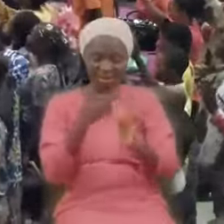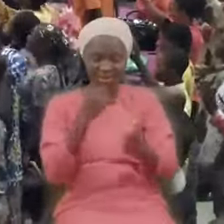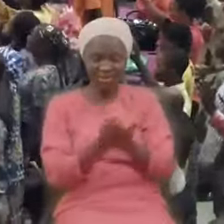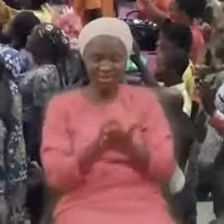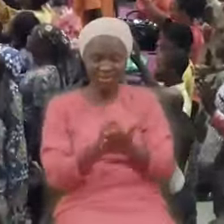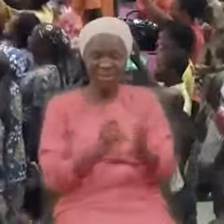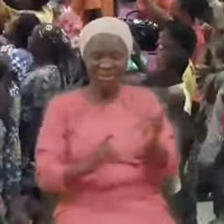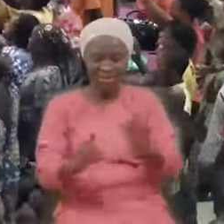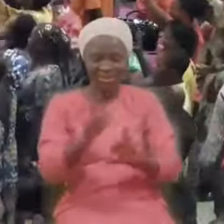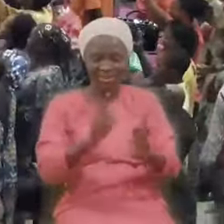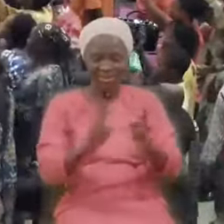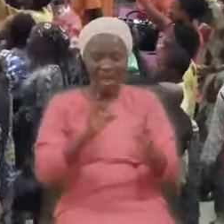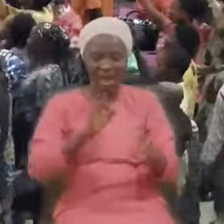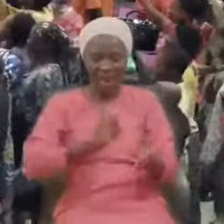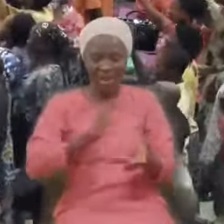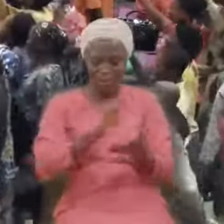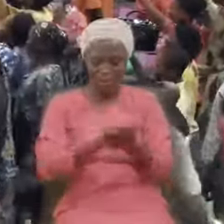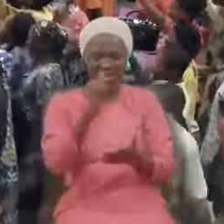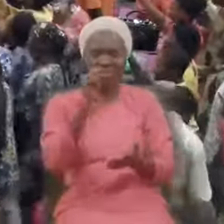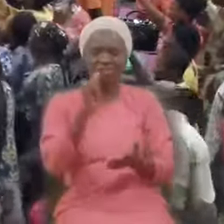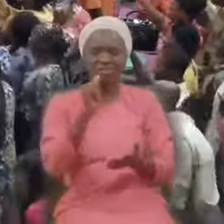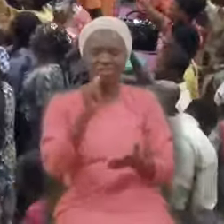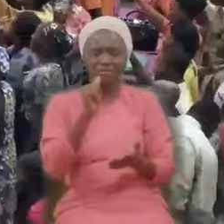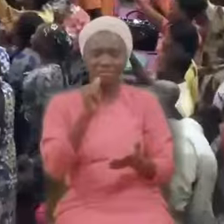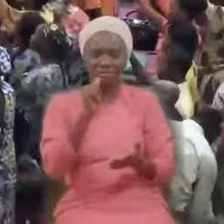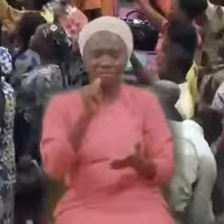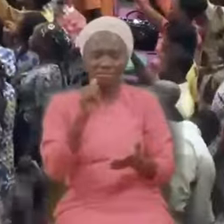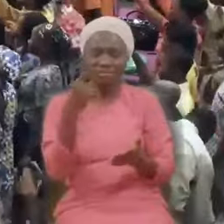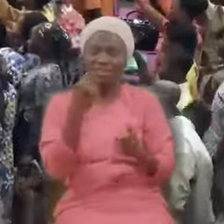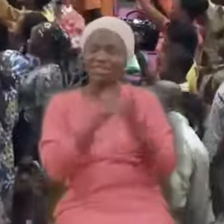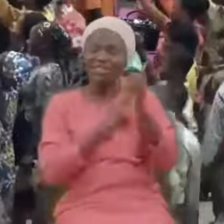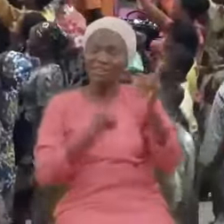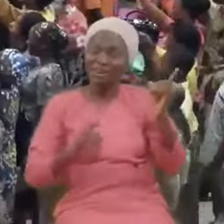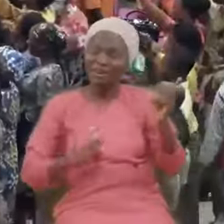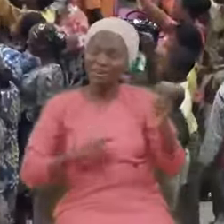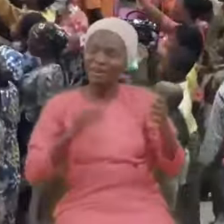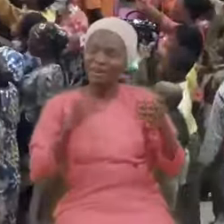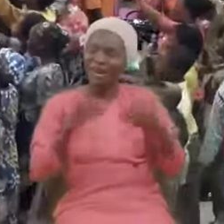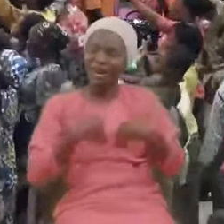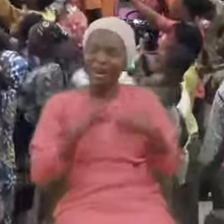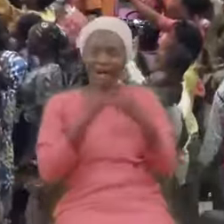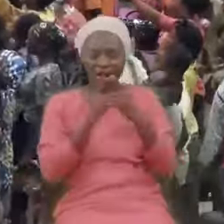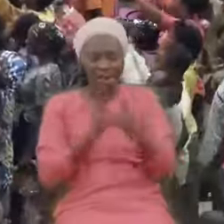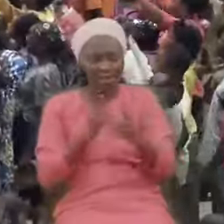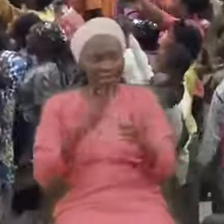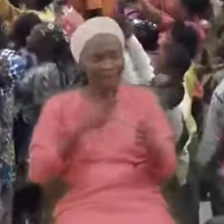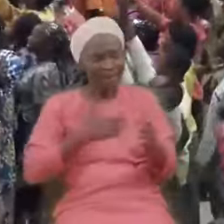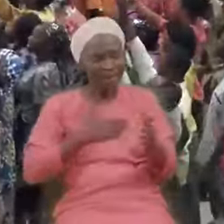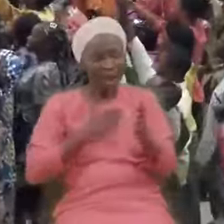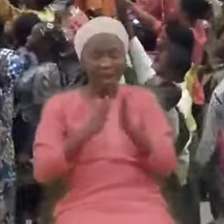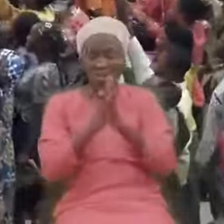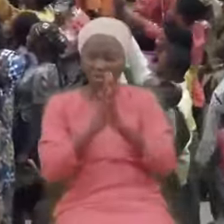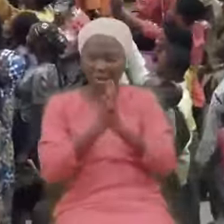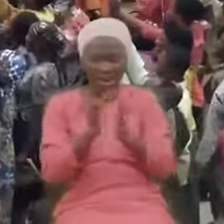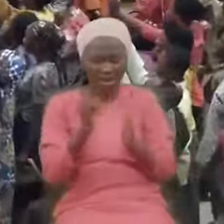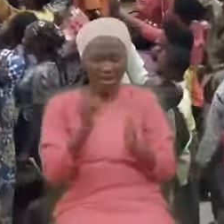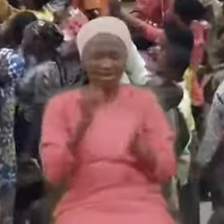Say, I believe. The Lord has answered my prayer.